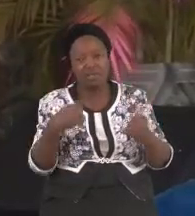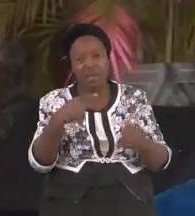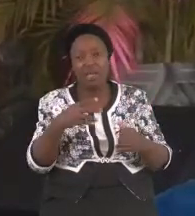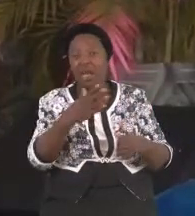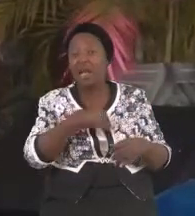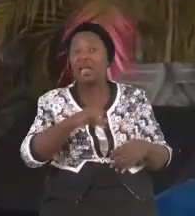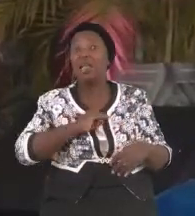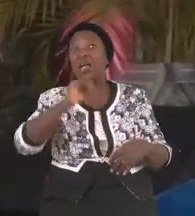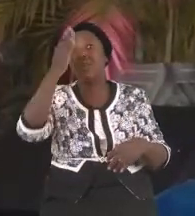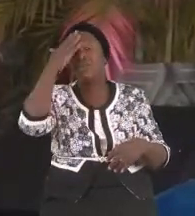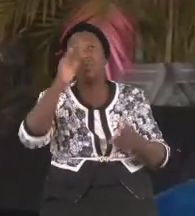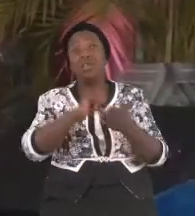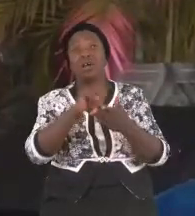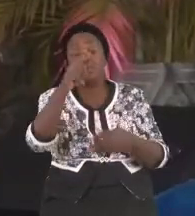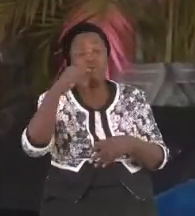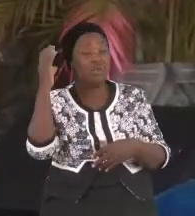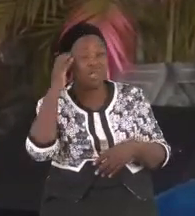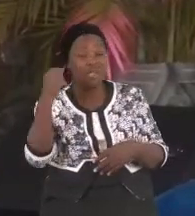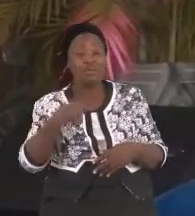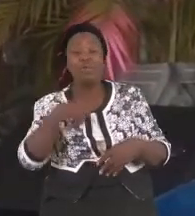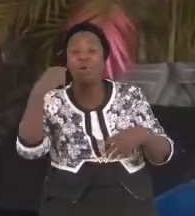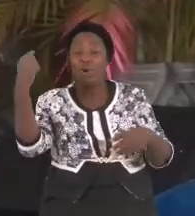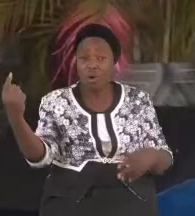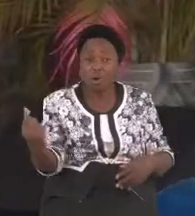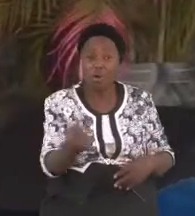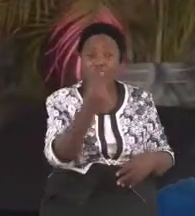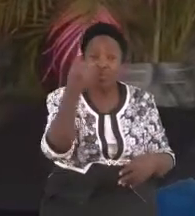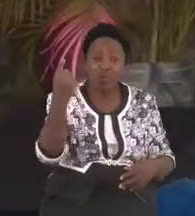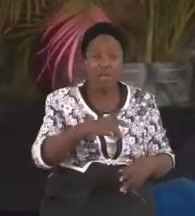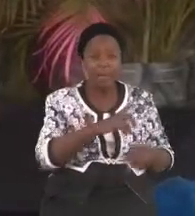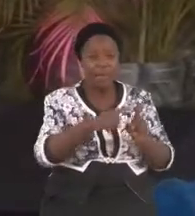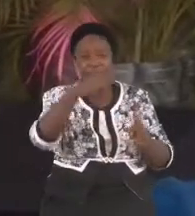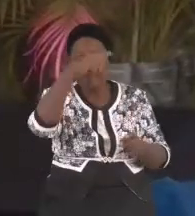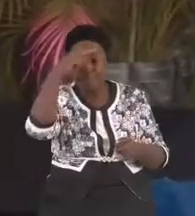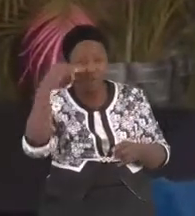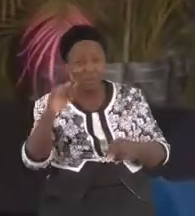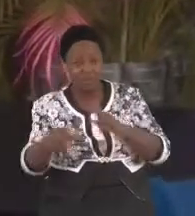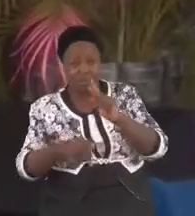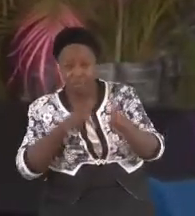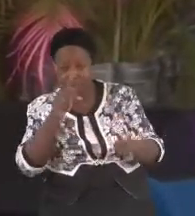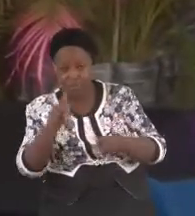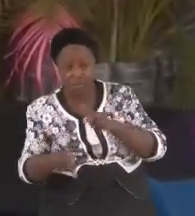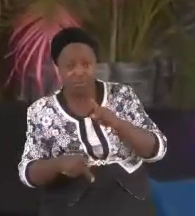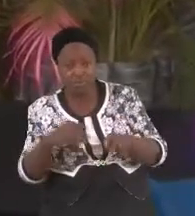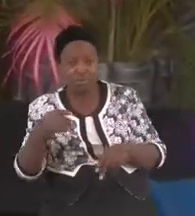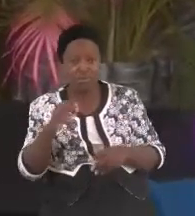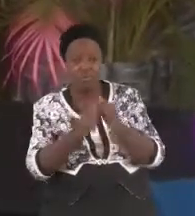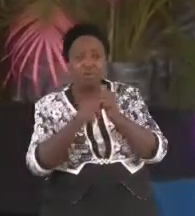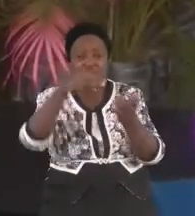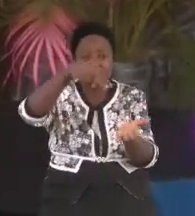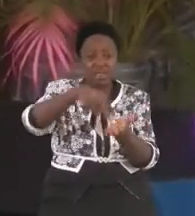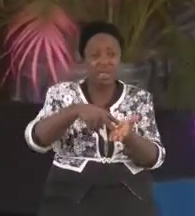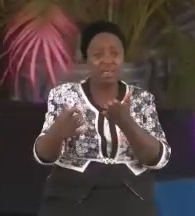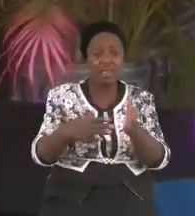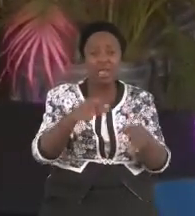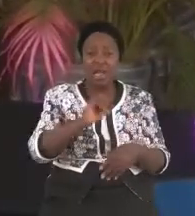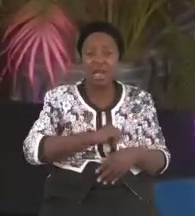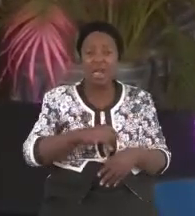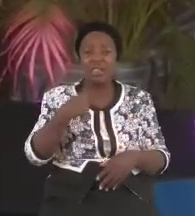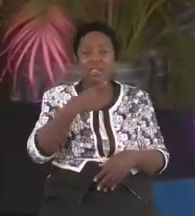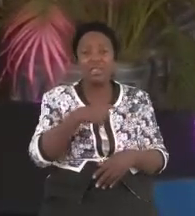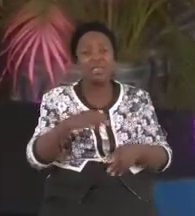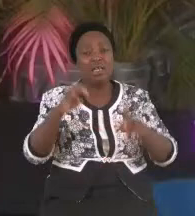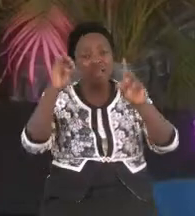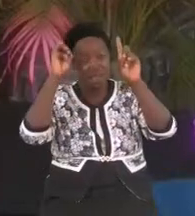hearest me always, but because of the people we stand by, I said it that they